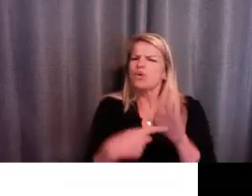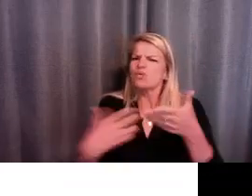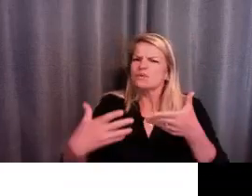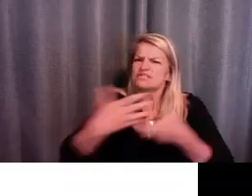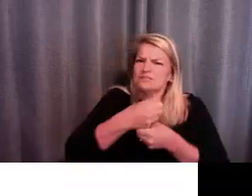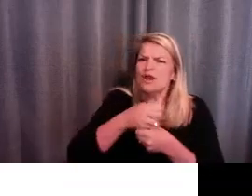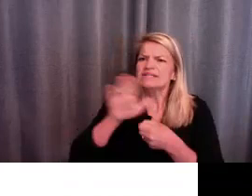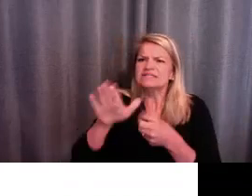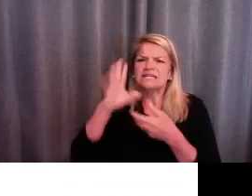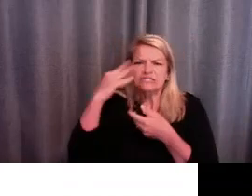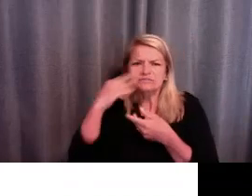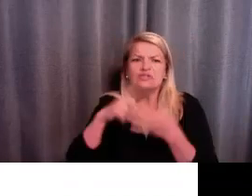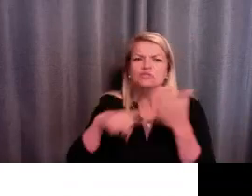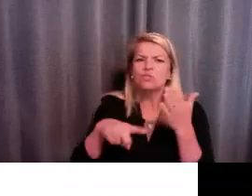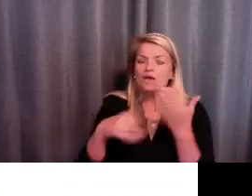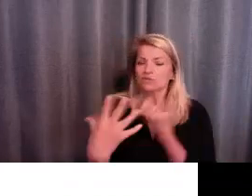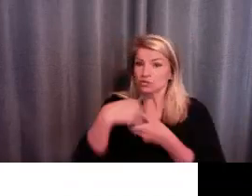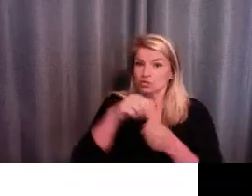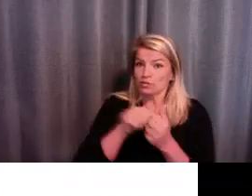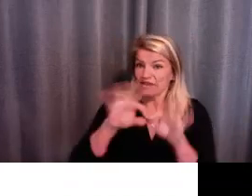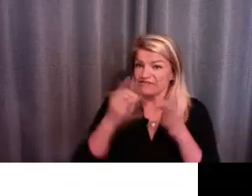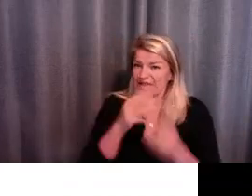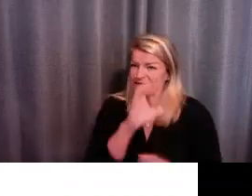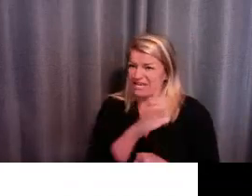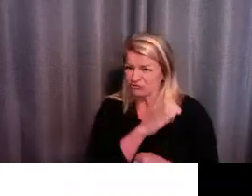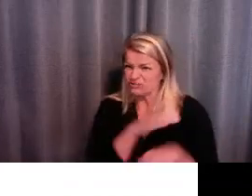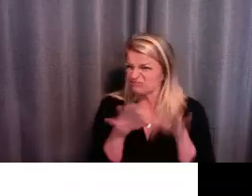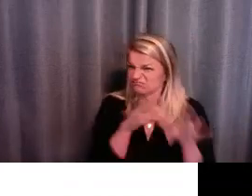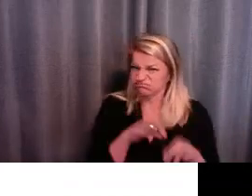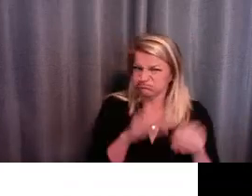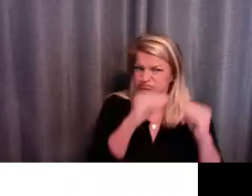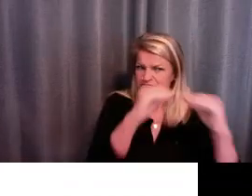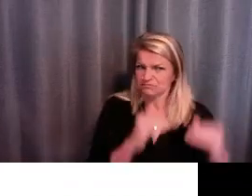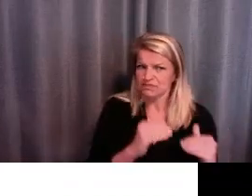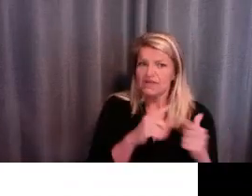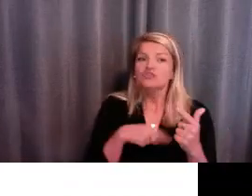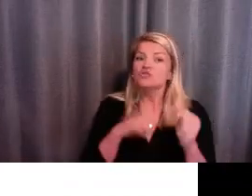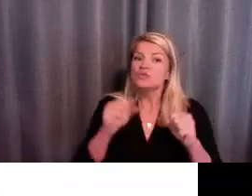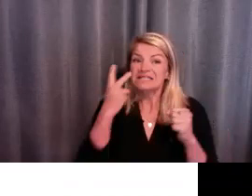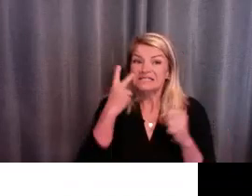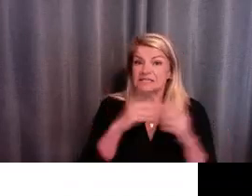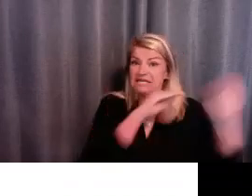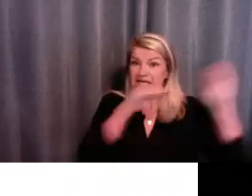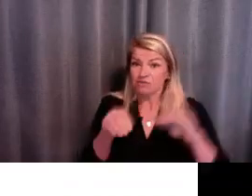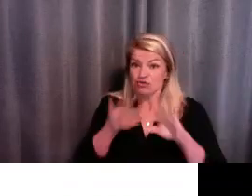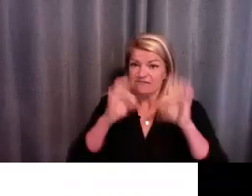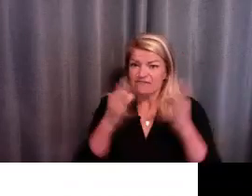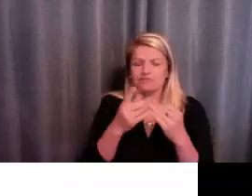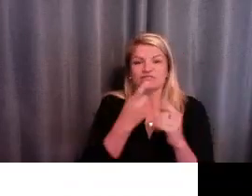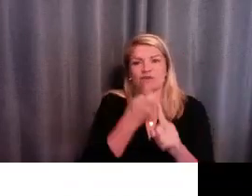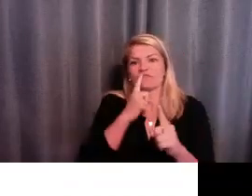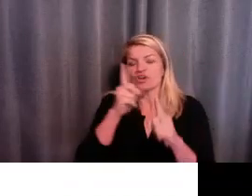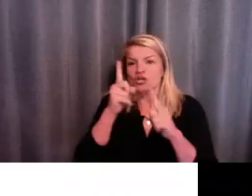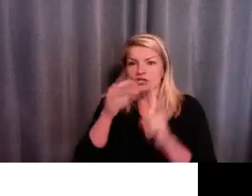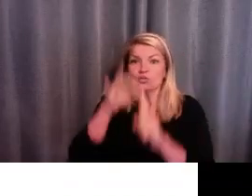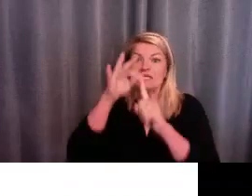their family characteristics. So as we can imagine, immigrant families often come from very unique and diverse culture